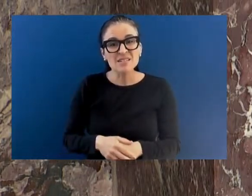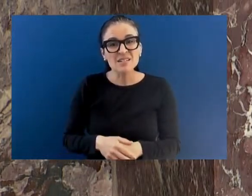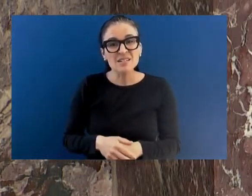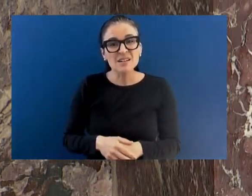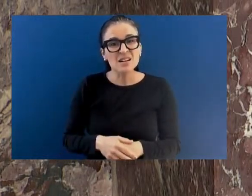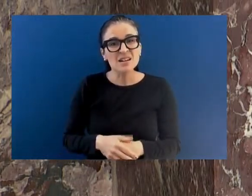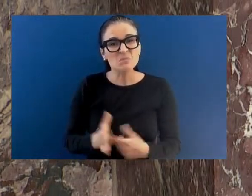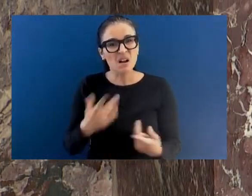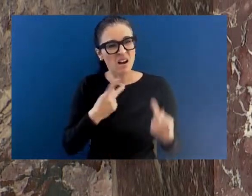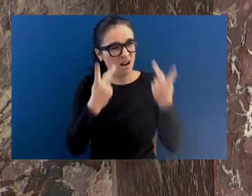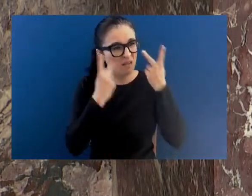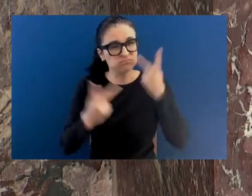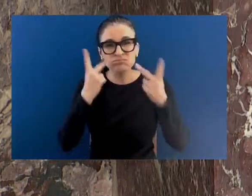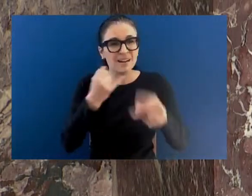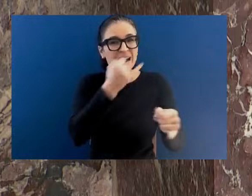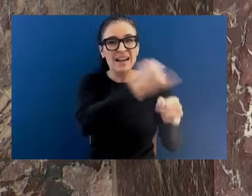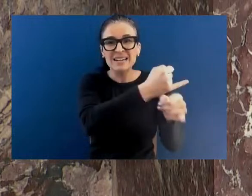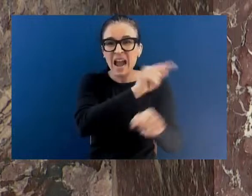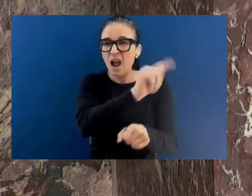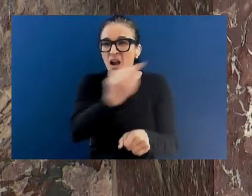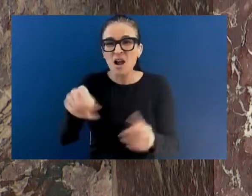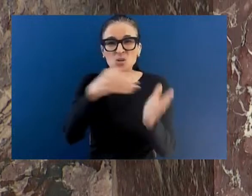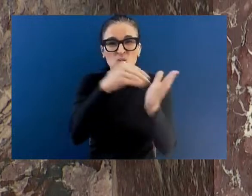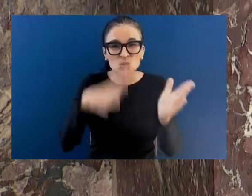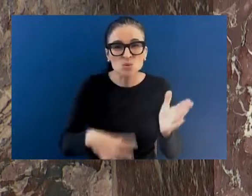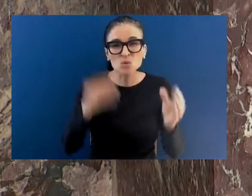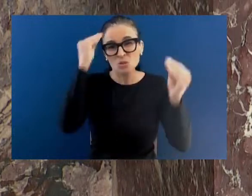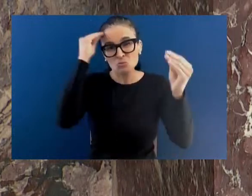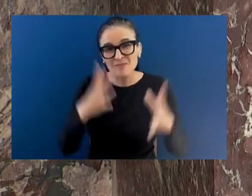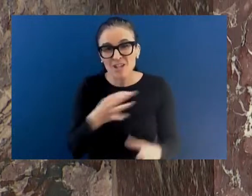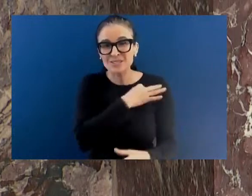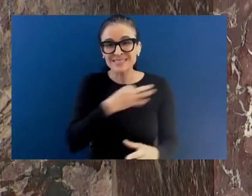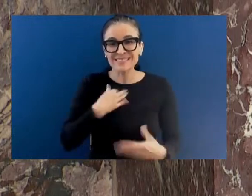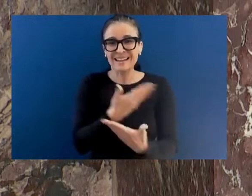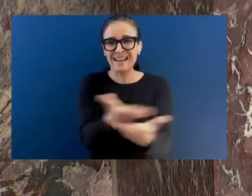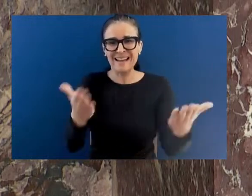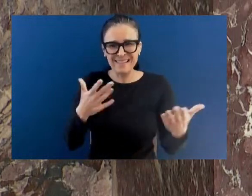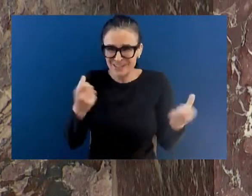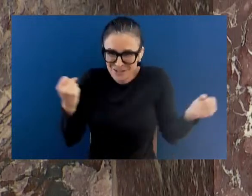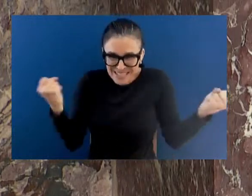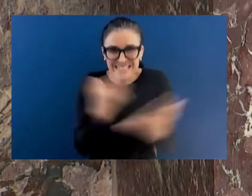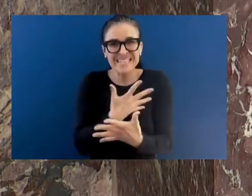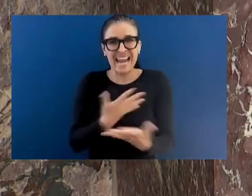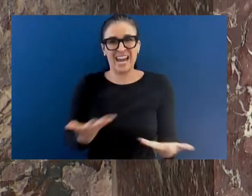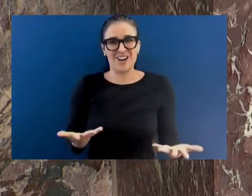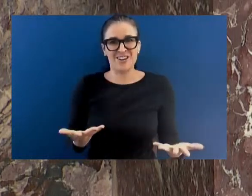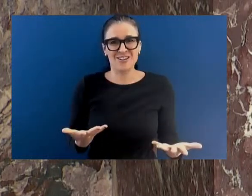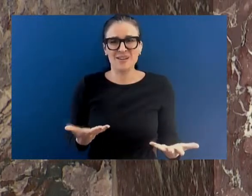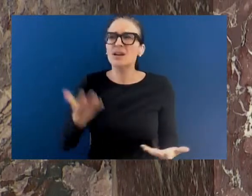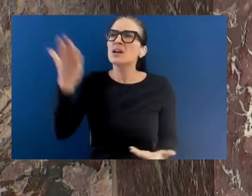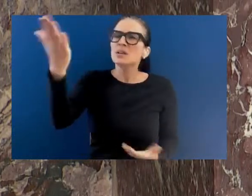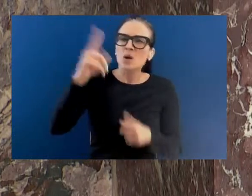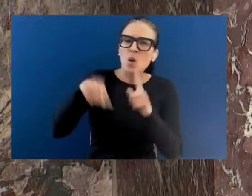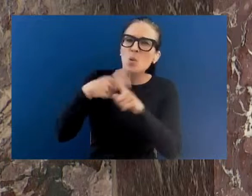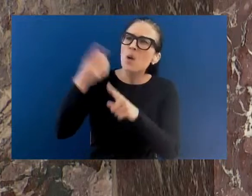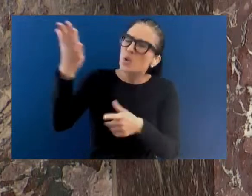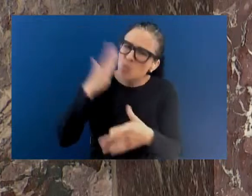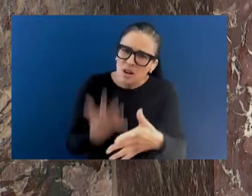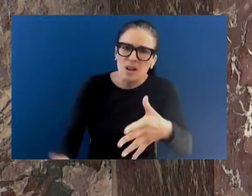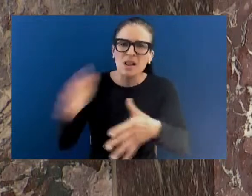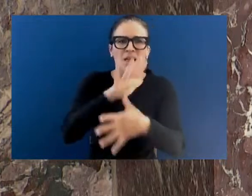put the safety of Jewish students, faculty and staff ahead of NDP internal